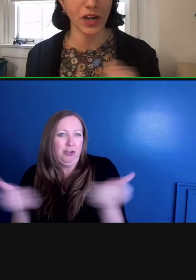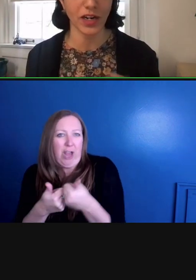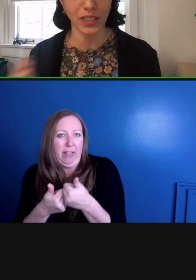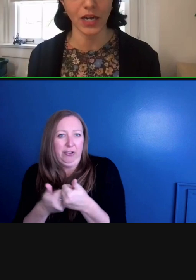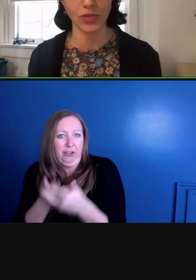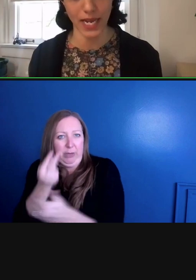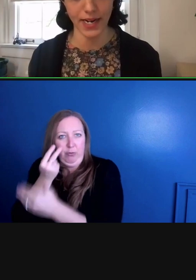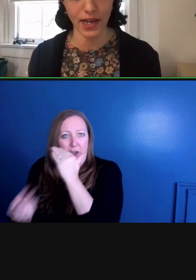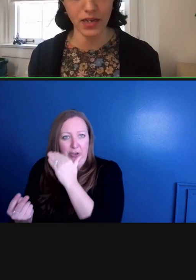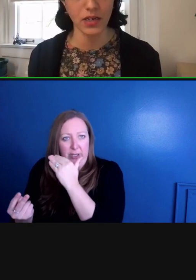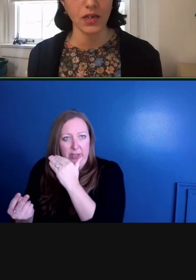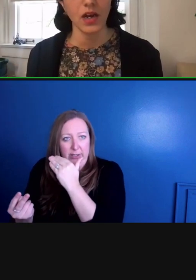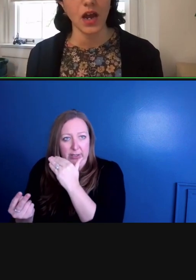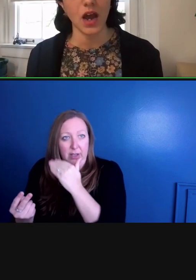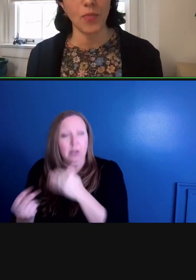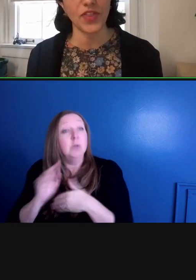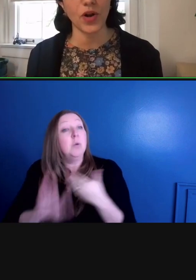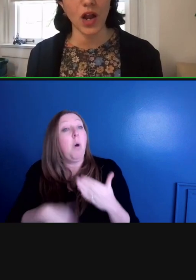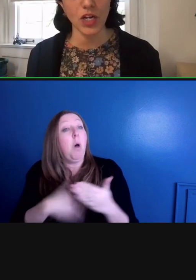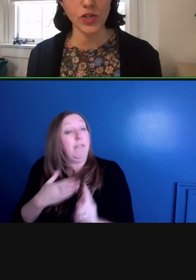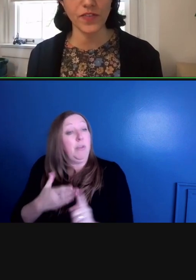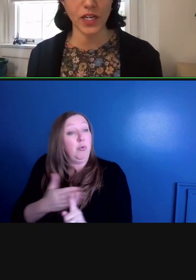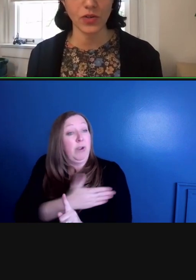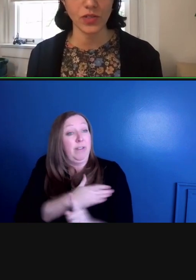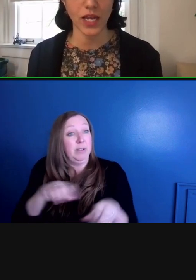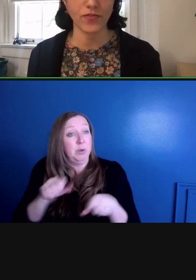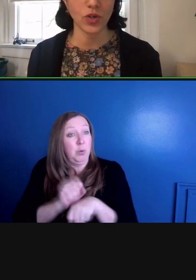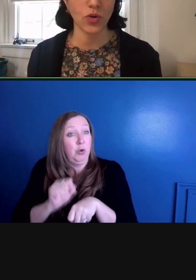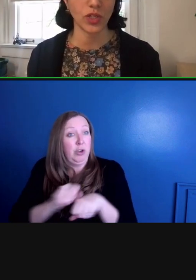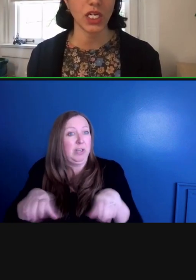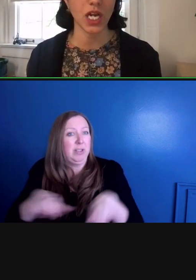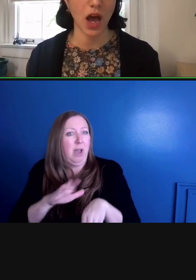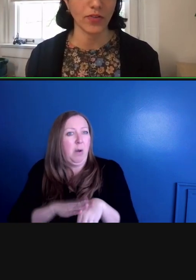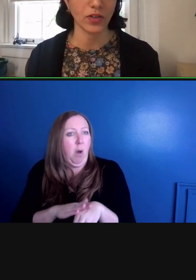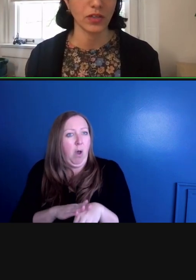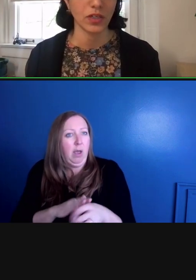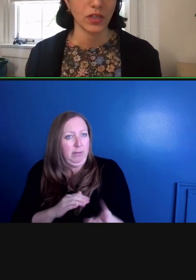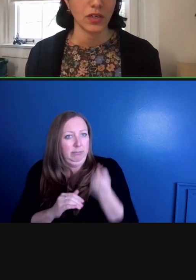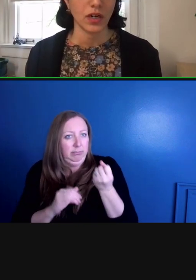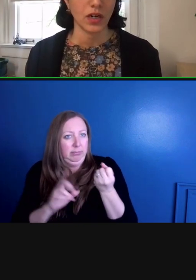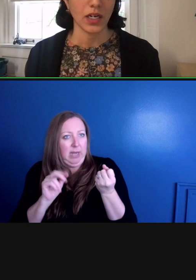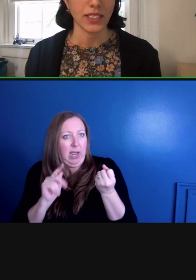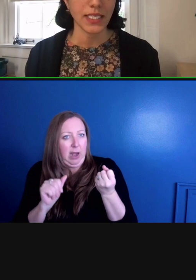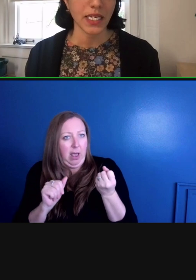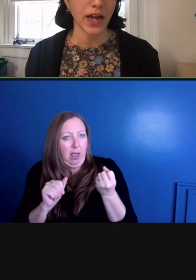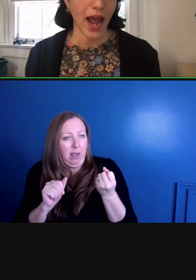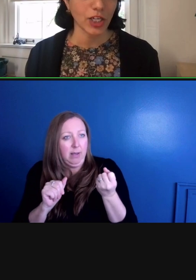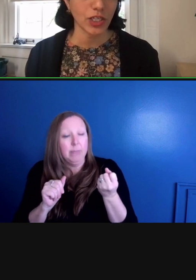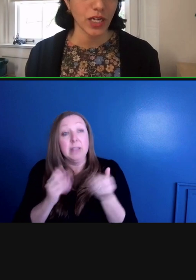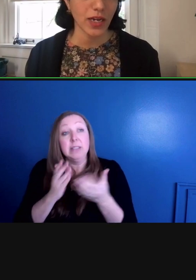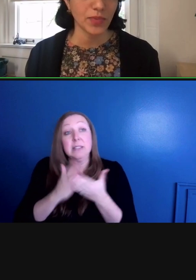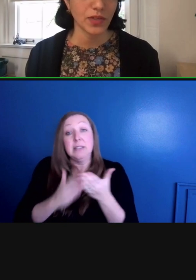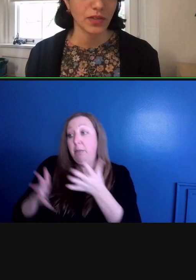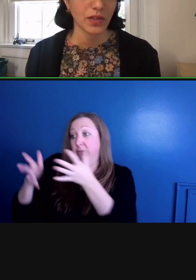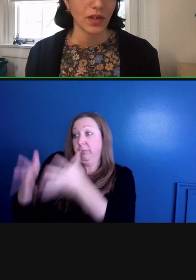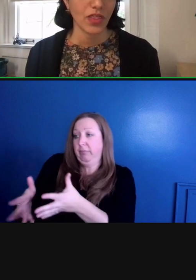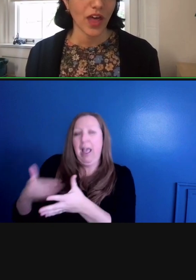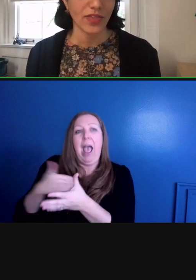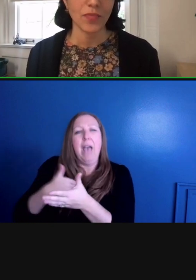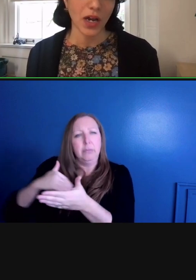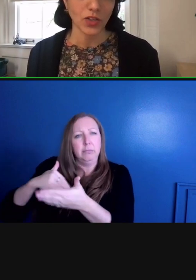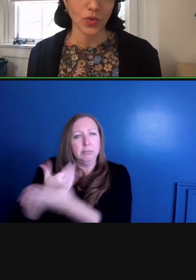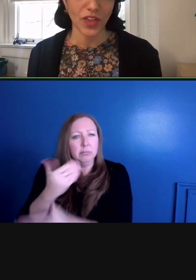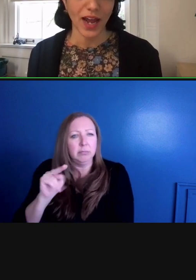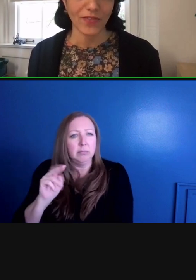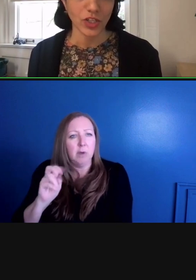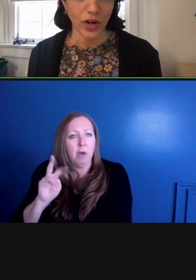were done on held out data, but there are 100 videos that have totally novel scene and action types